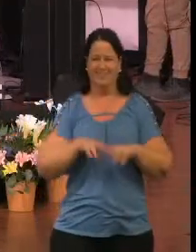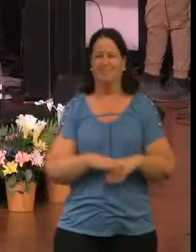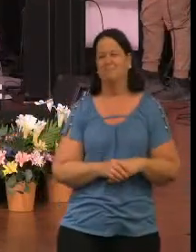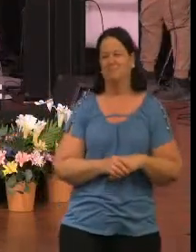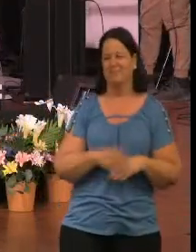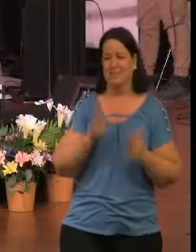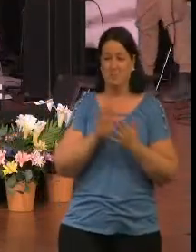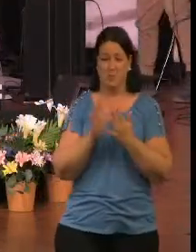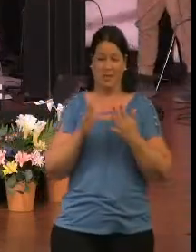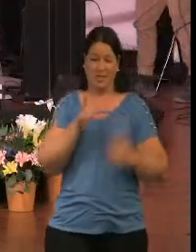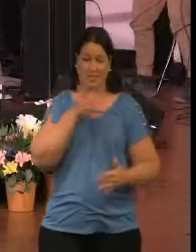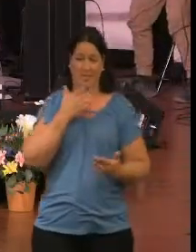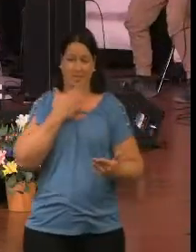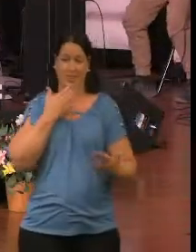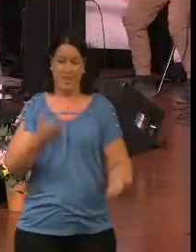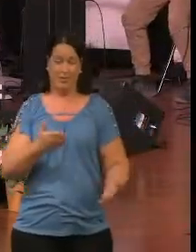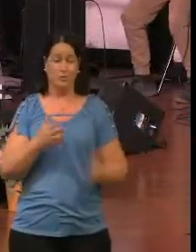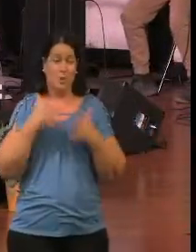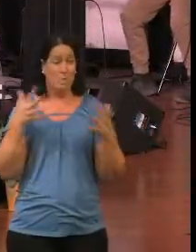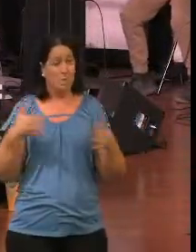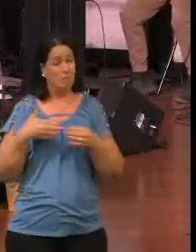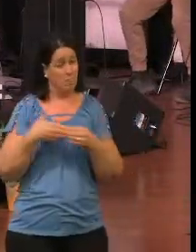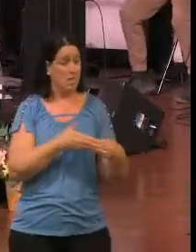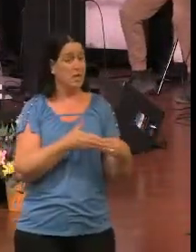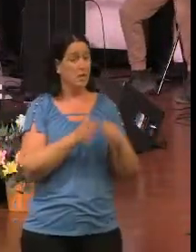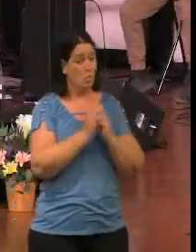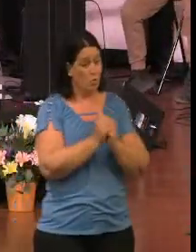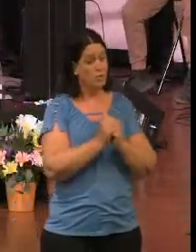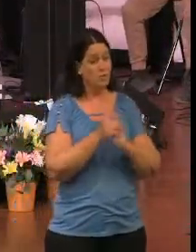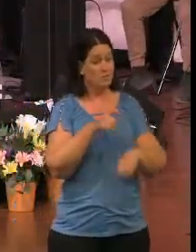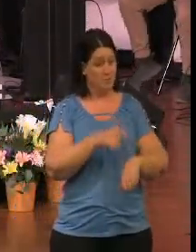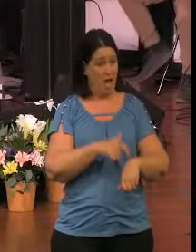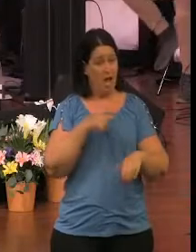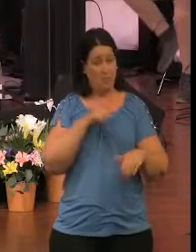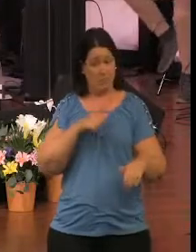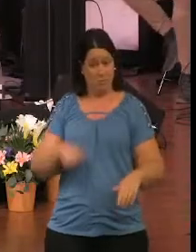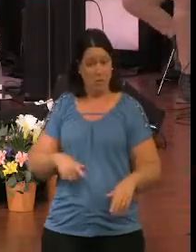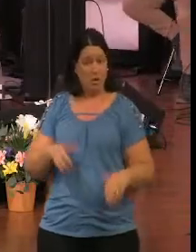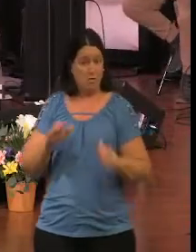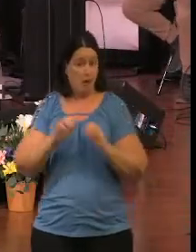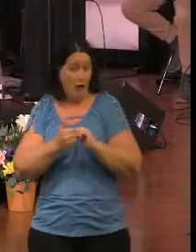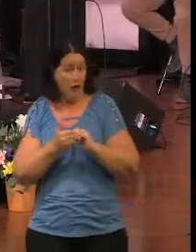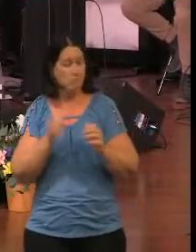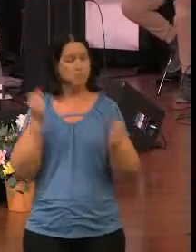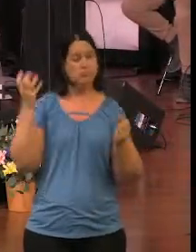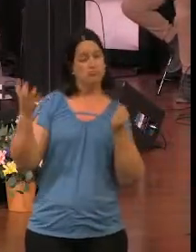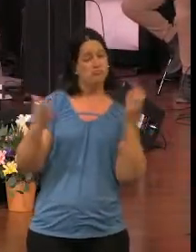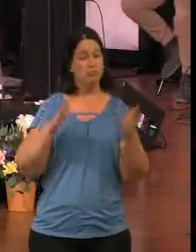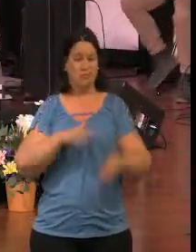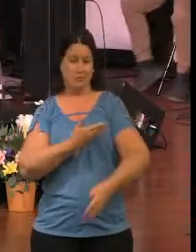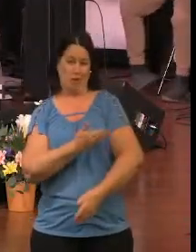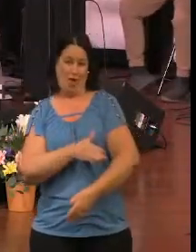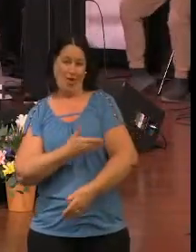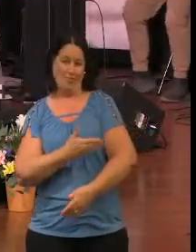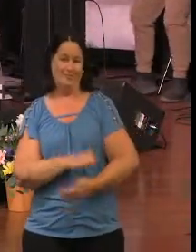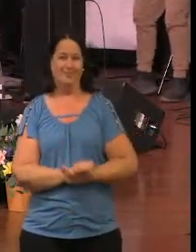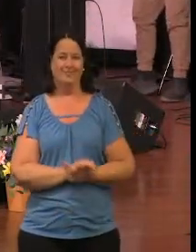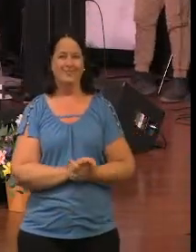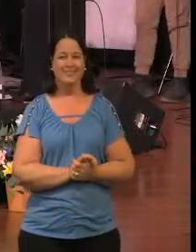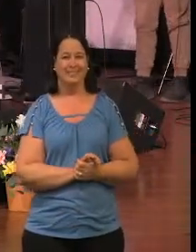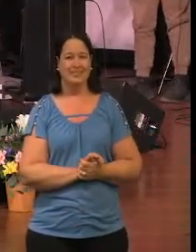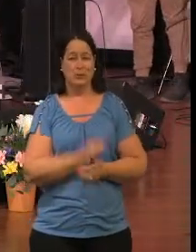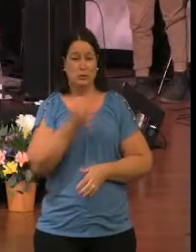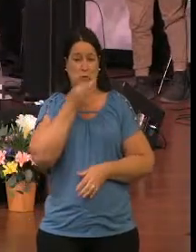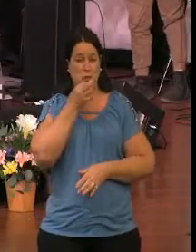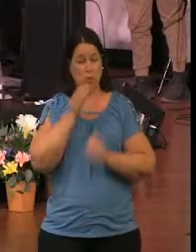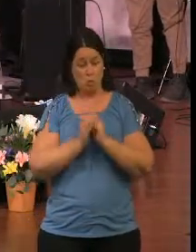Thank you so much, praise team, for leading us in a time of worshiping the Lord through song. In just a little bit, we're going to worship Him through the